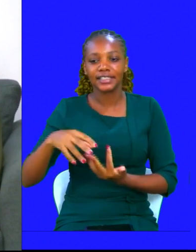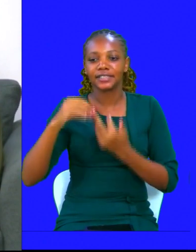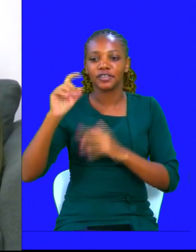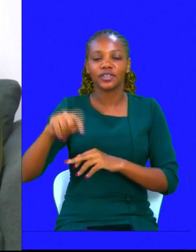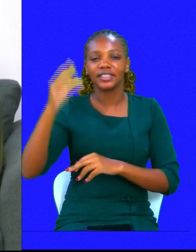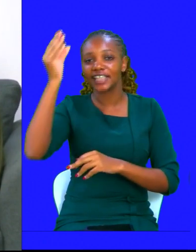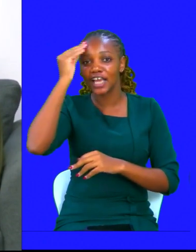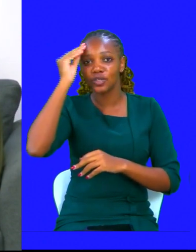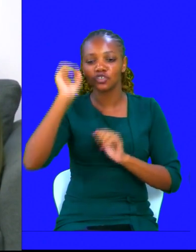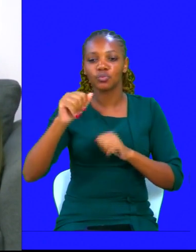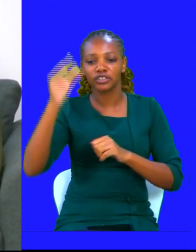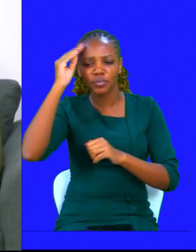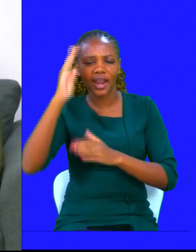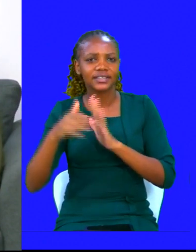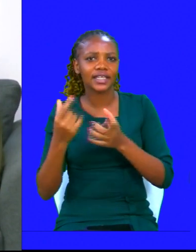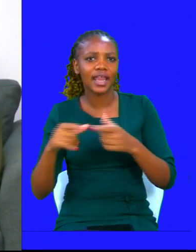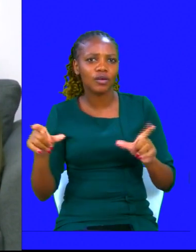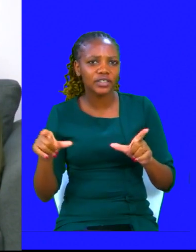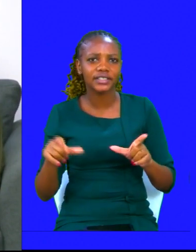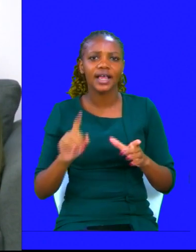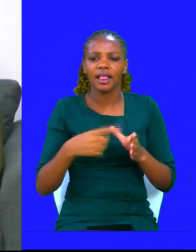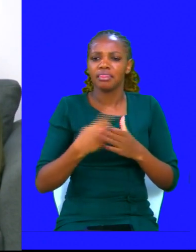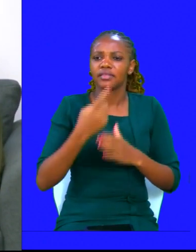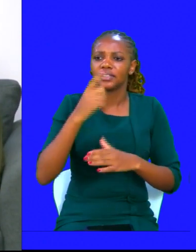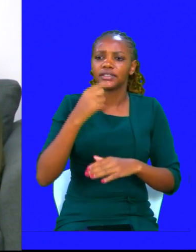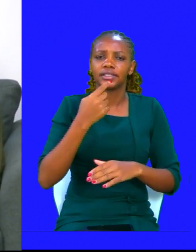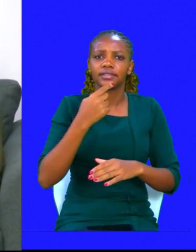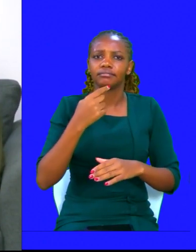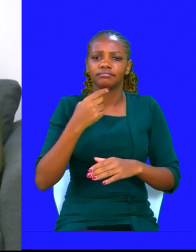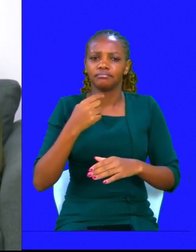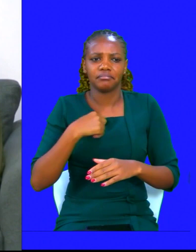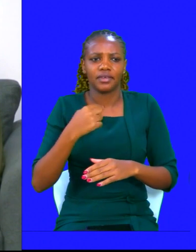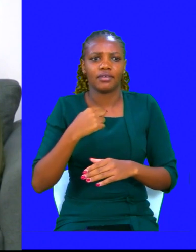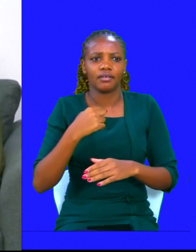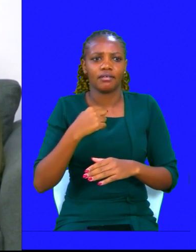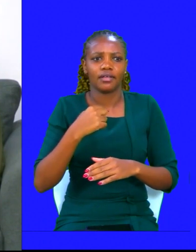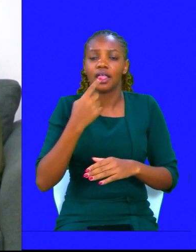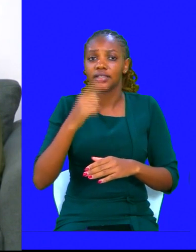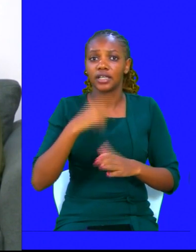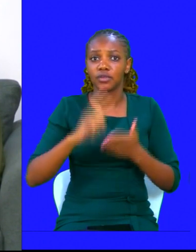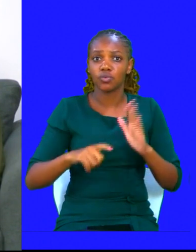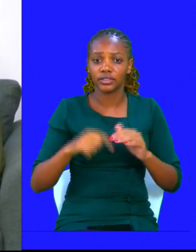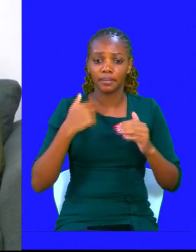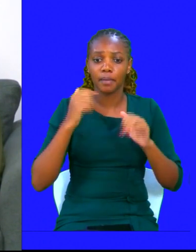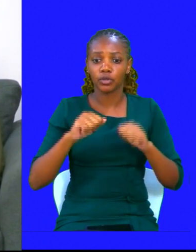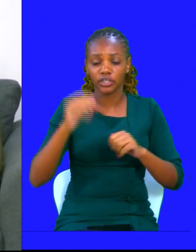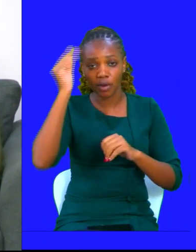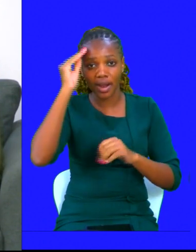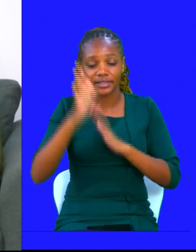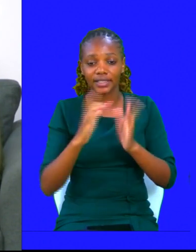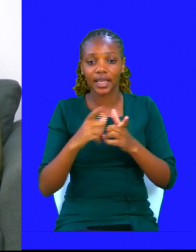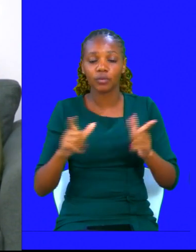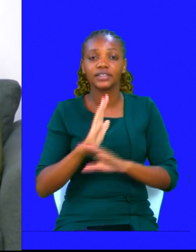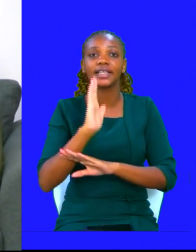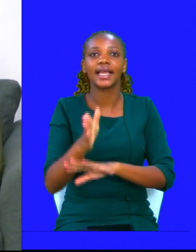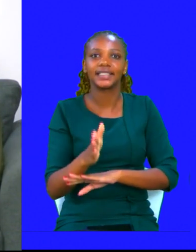language at the end. Then I'm told you don't need to do the full course for you to learn sign language. You can just learn sign language directly. And what really made